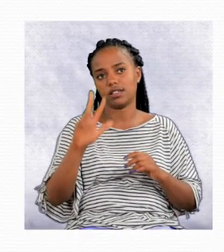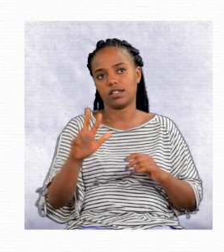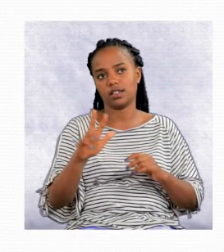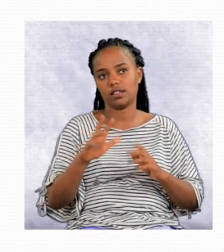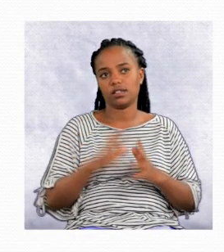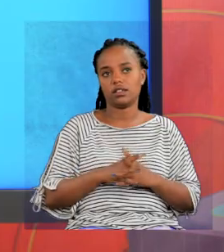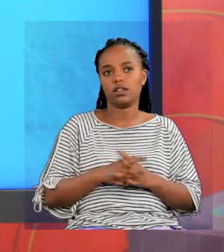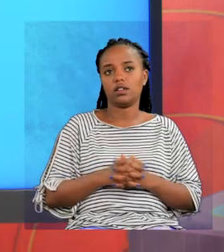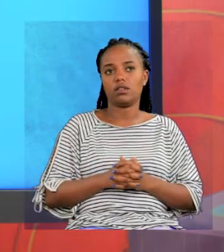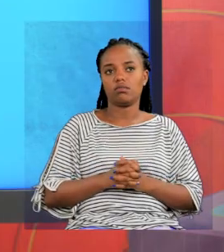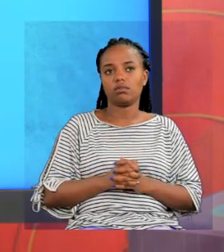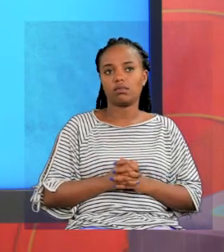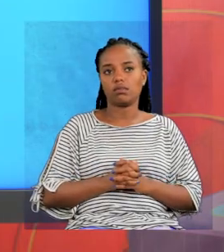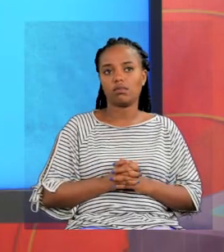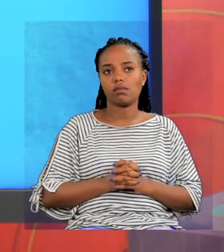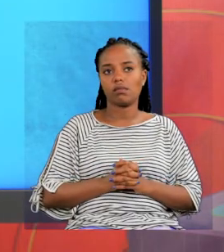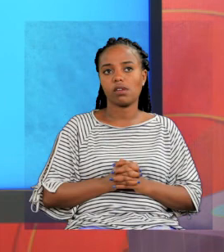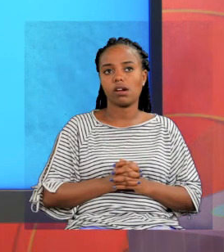3.